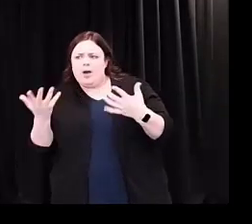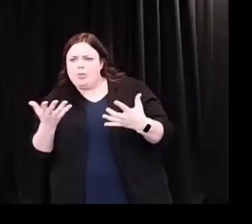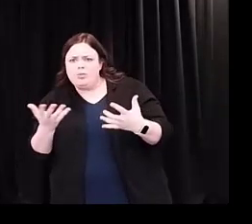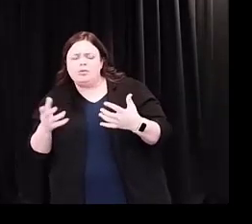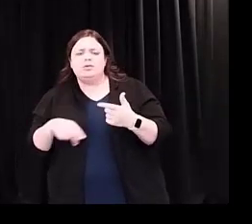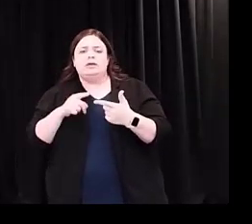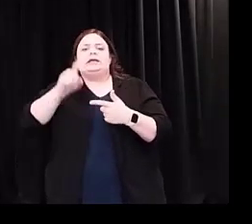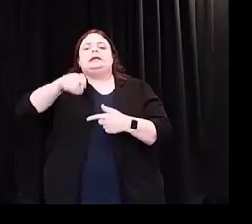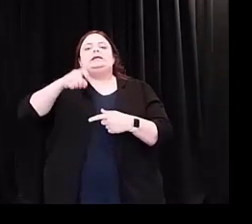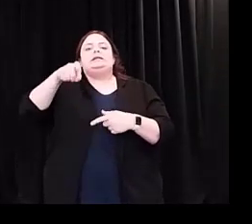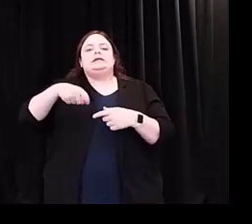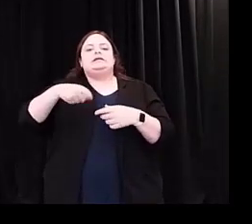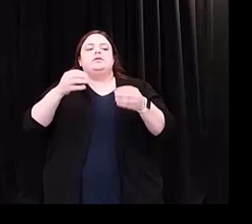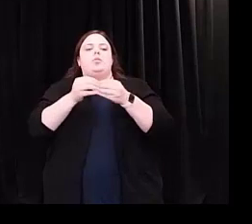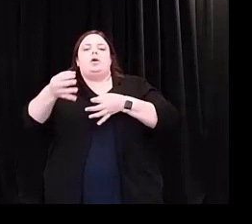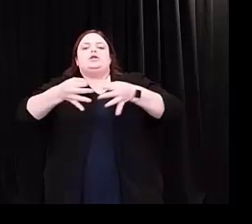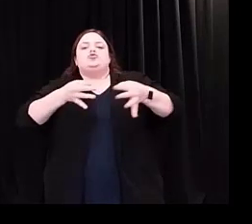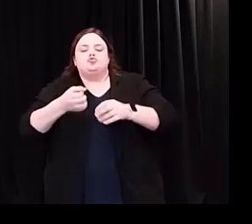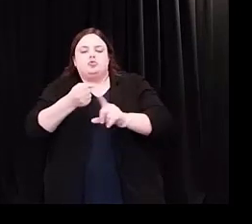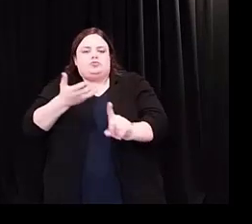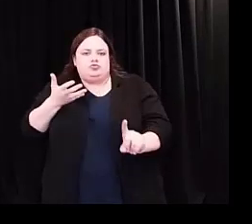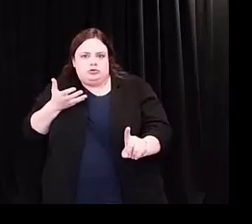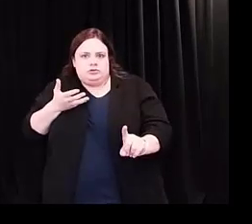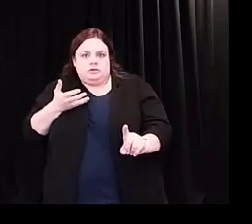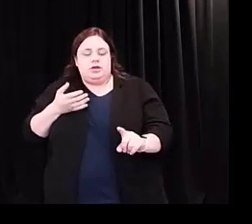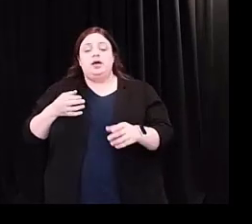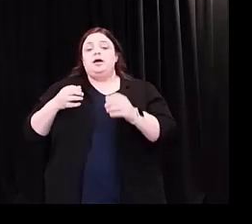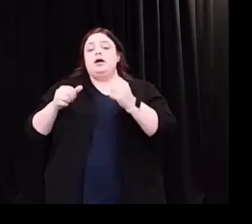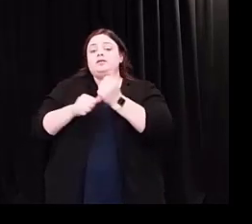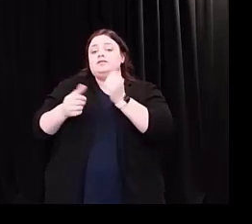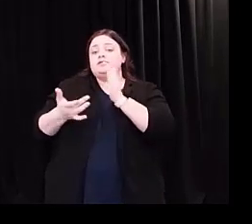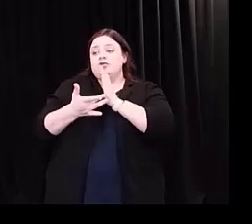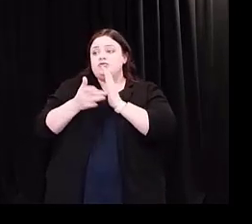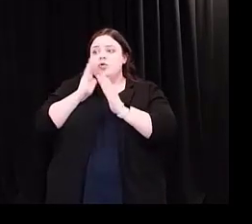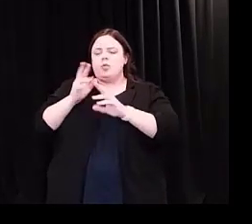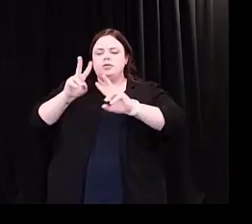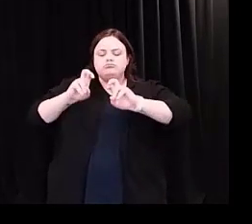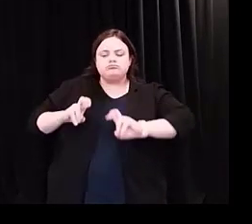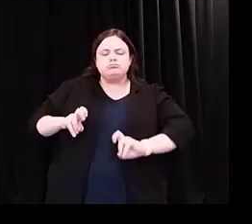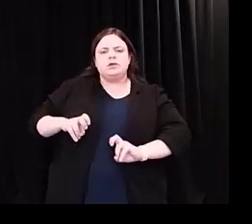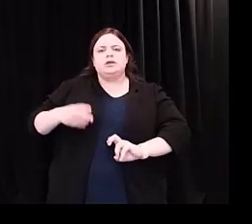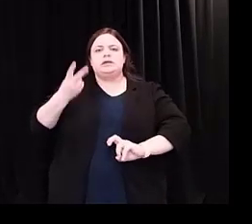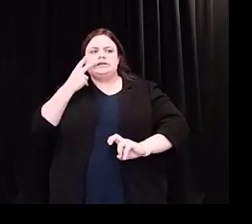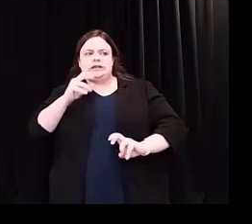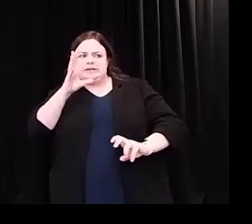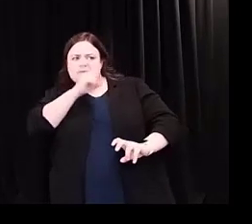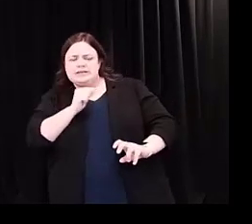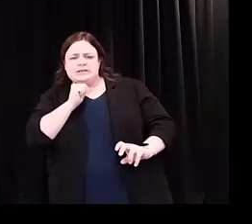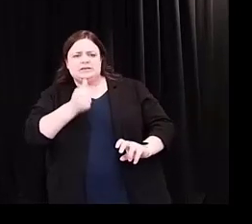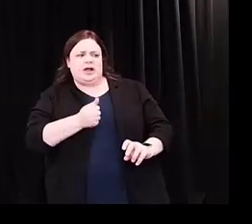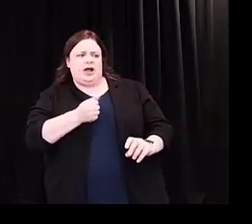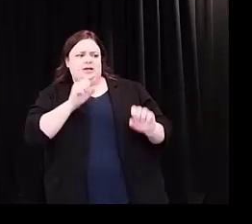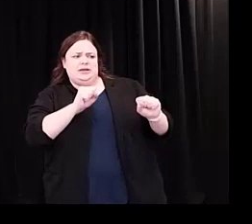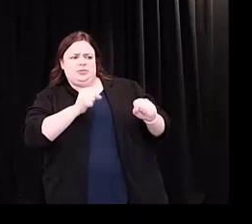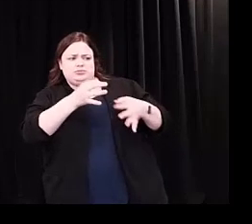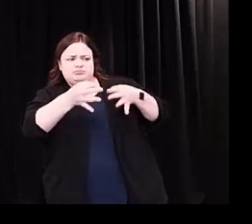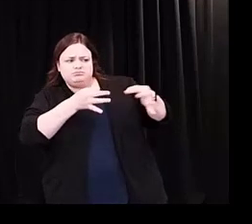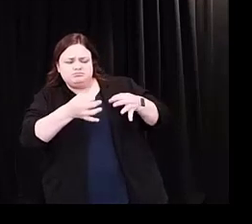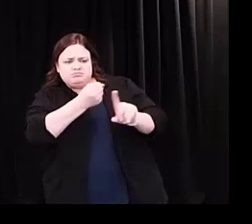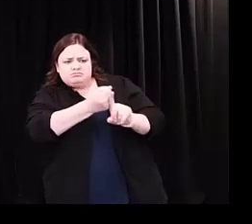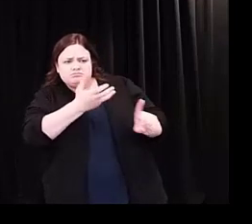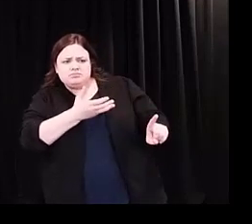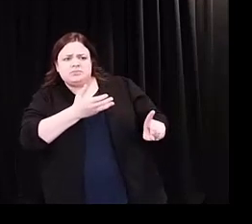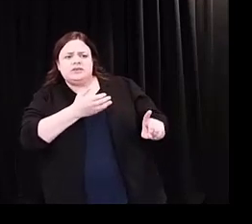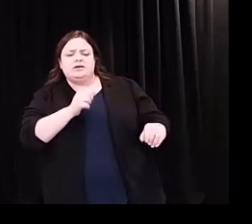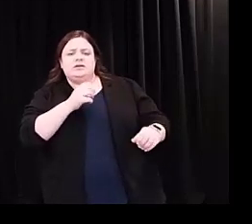needs a description. Assistive technology is going to look for that, find that it's missing, not be able to convey the information about this image